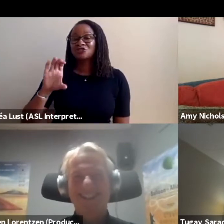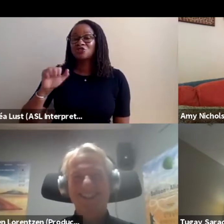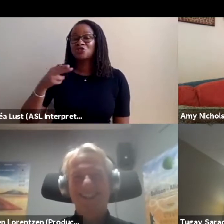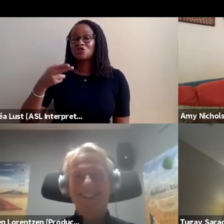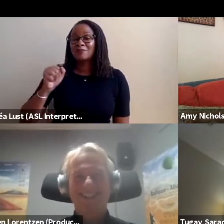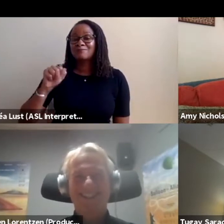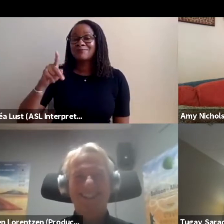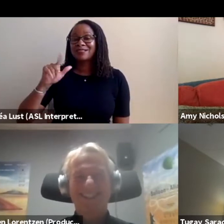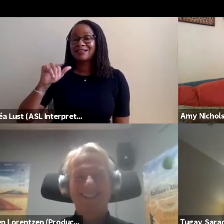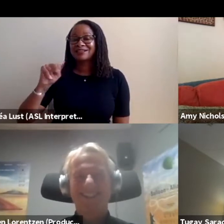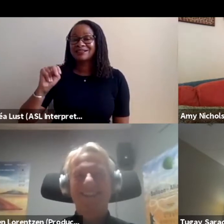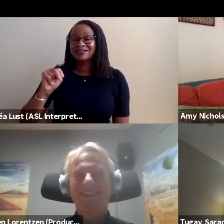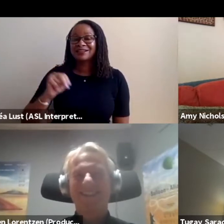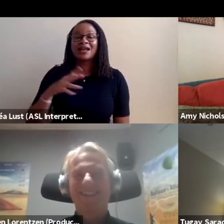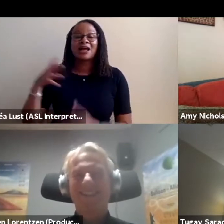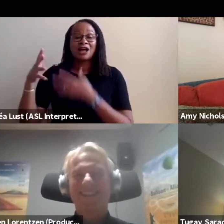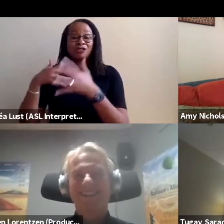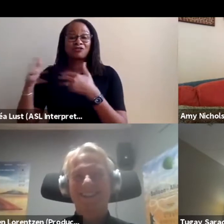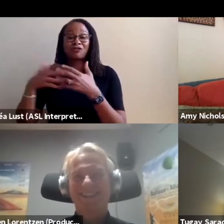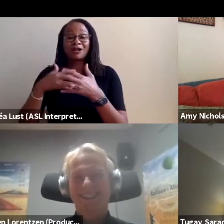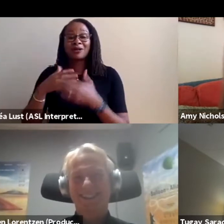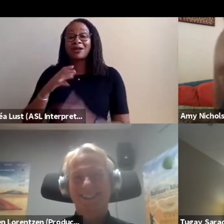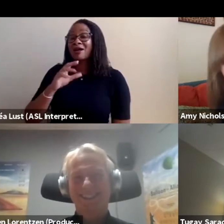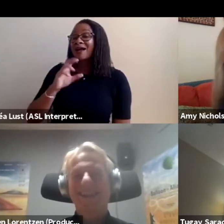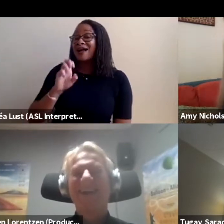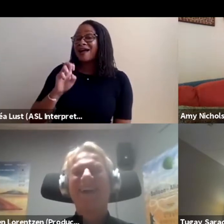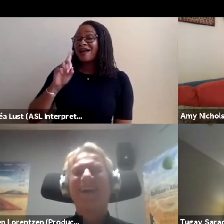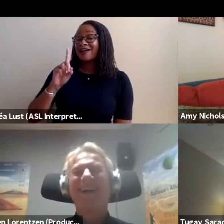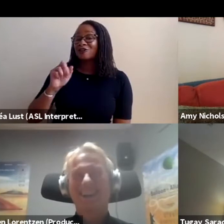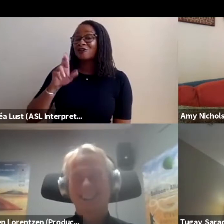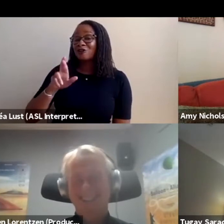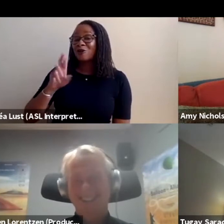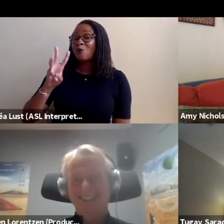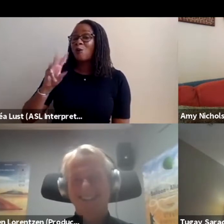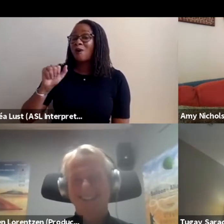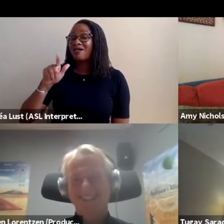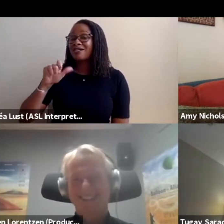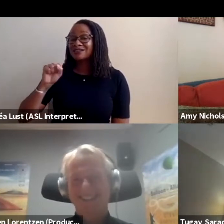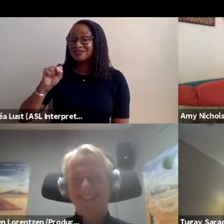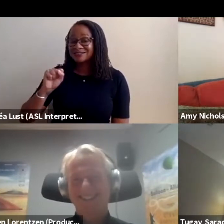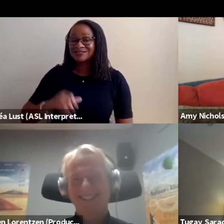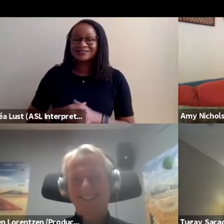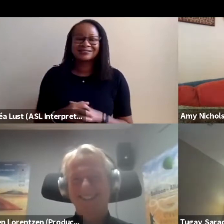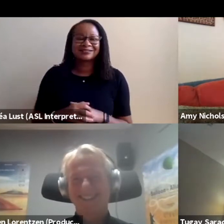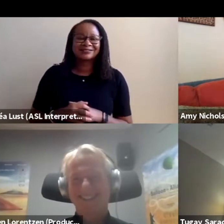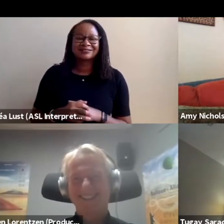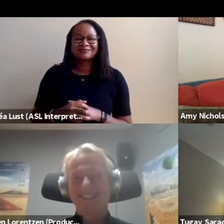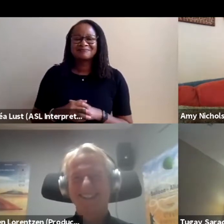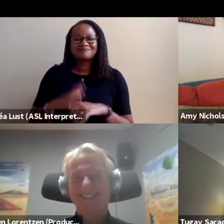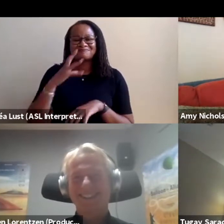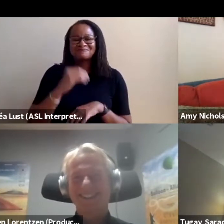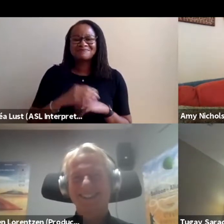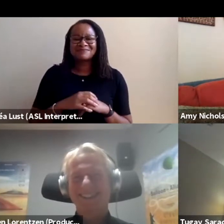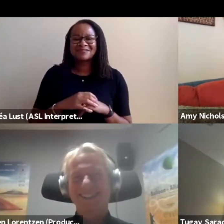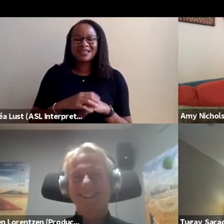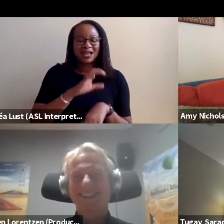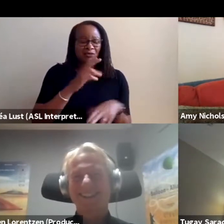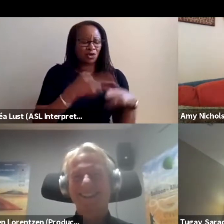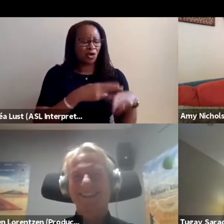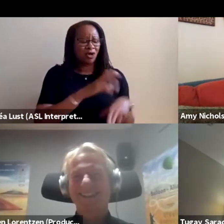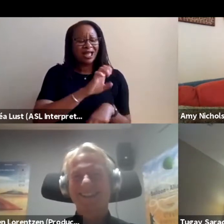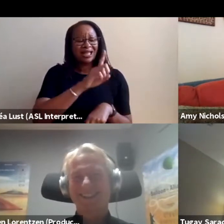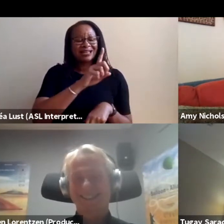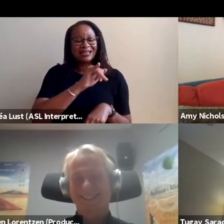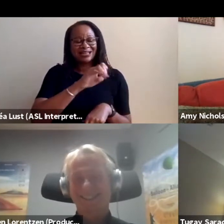the gray one is Edgar Wallace. So it's Edgar Wallace who gets the opening shot. We call them Eddie and Chaplin.